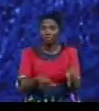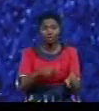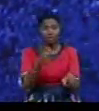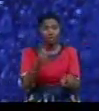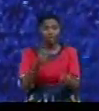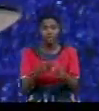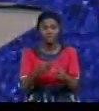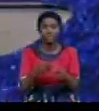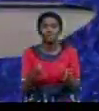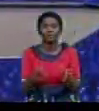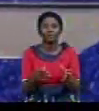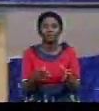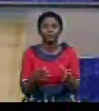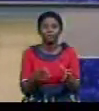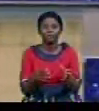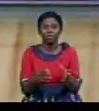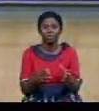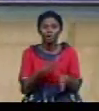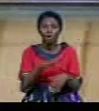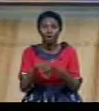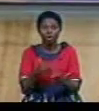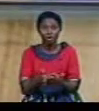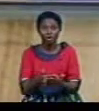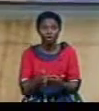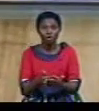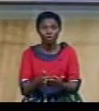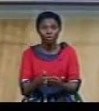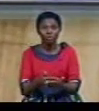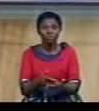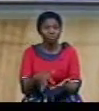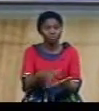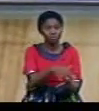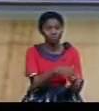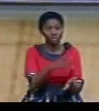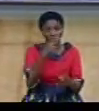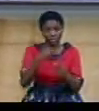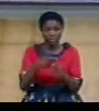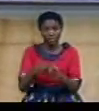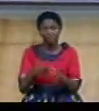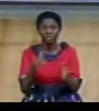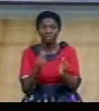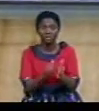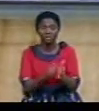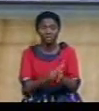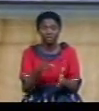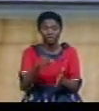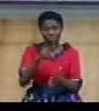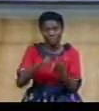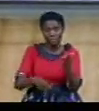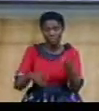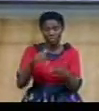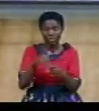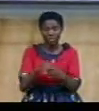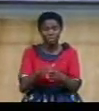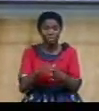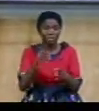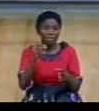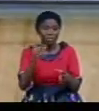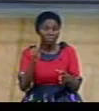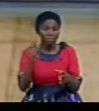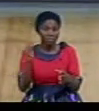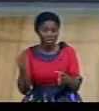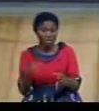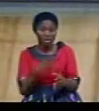names you've read in a Matthew chapter 1 in Luke chapter 3 none of the name